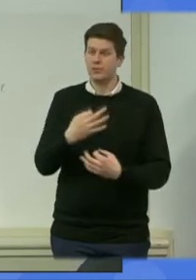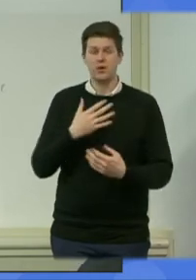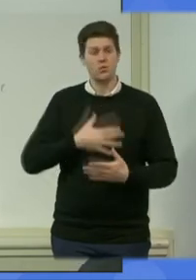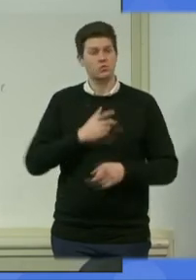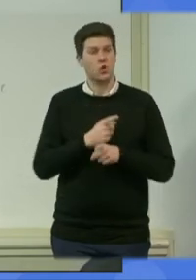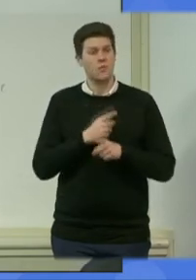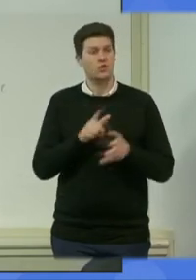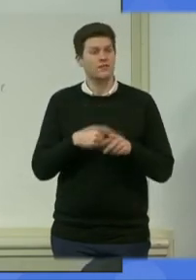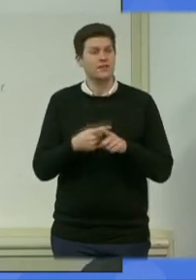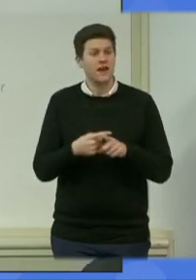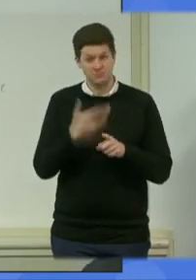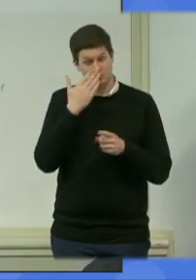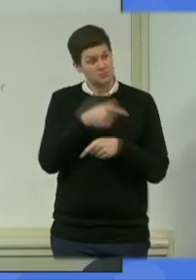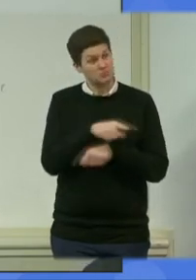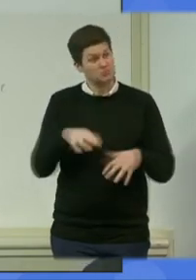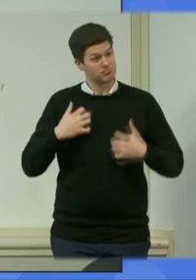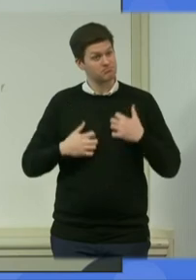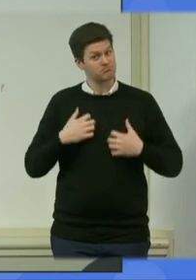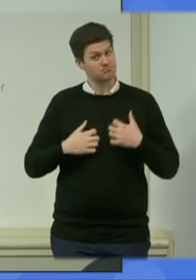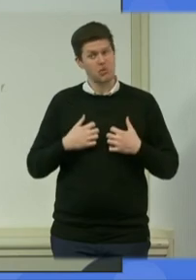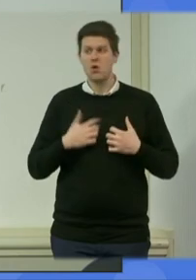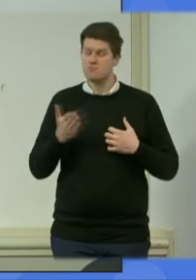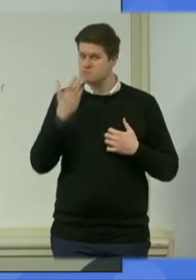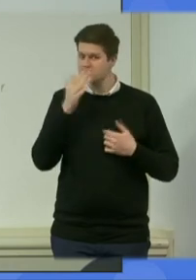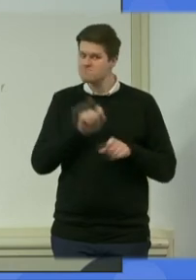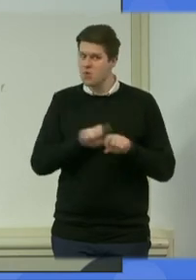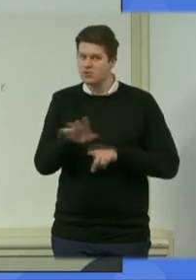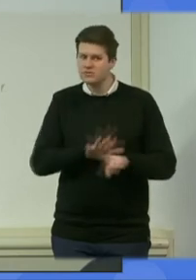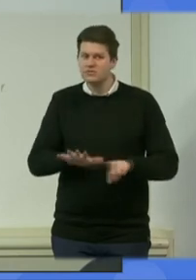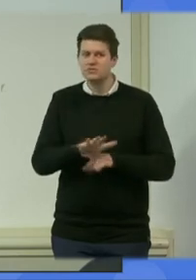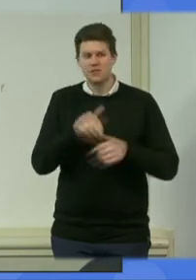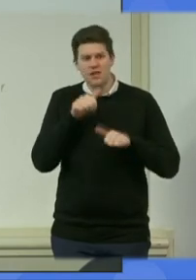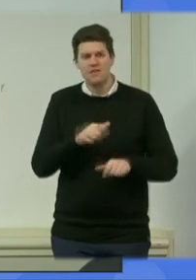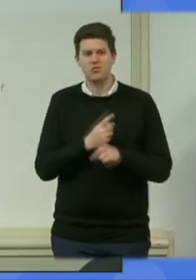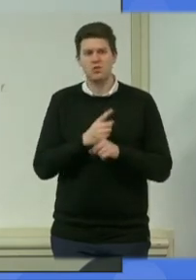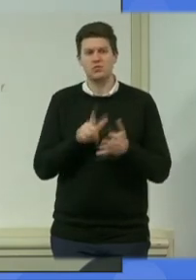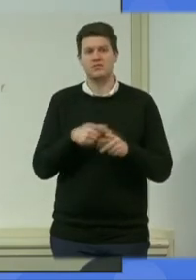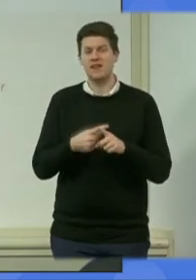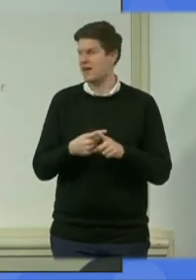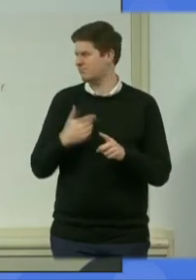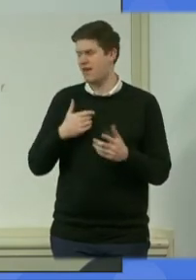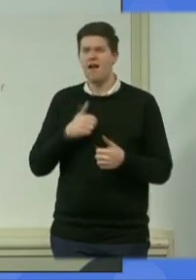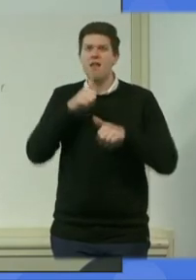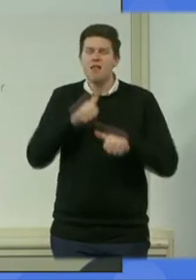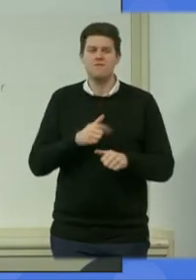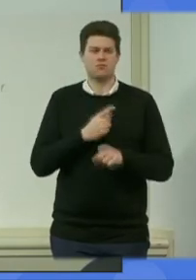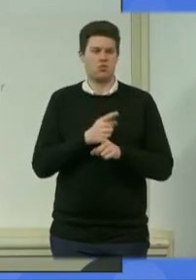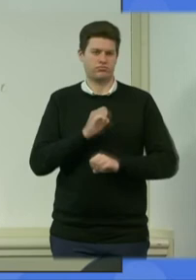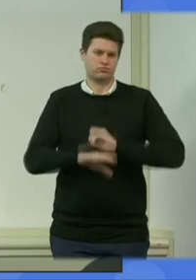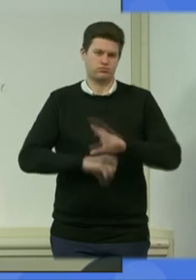I have, or at least most of you. So I love talking about tax, and I'm so delighted to find others do